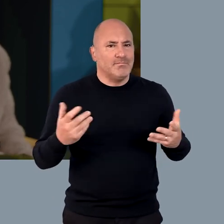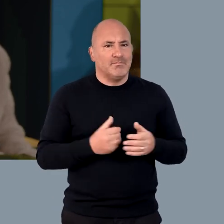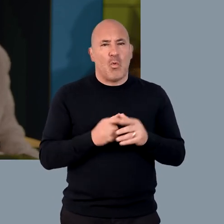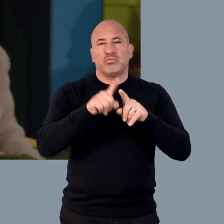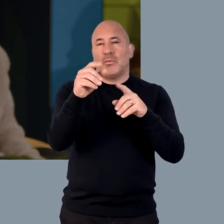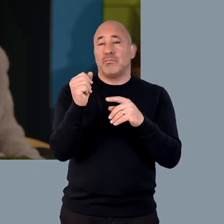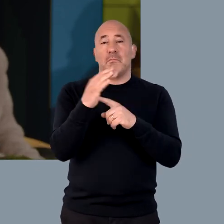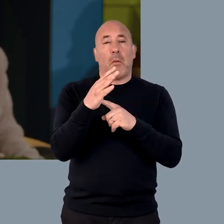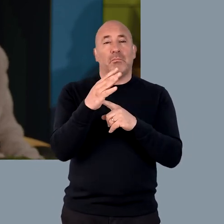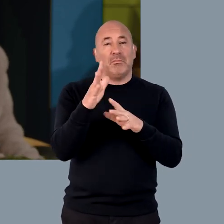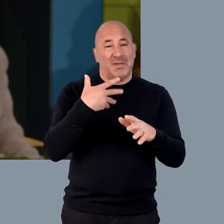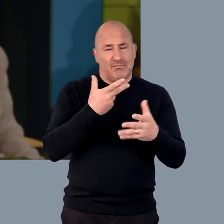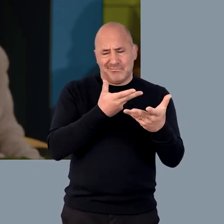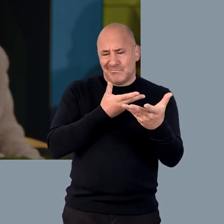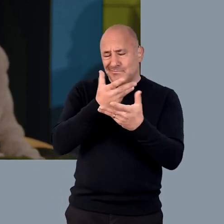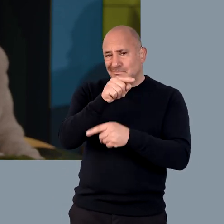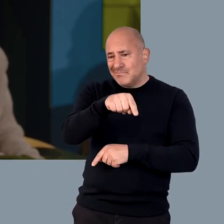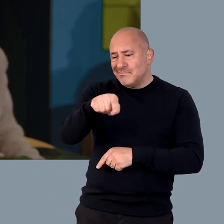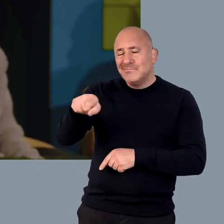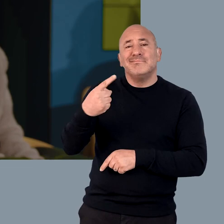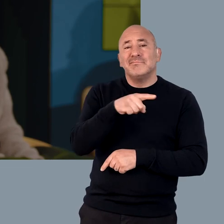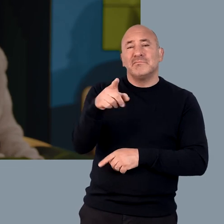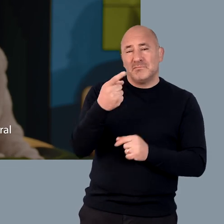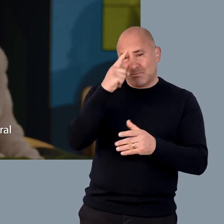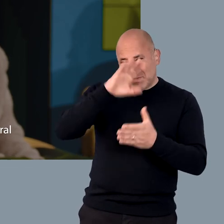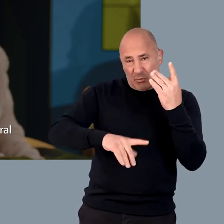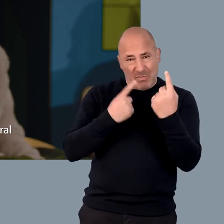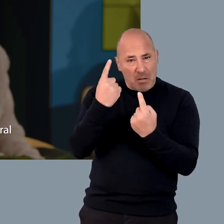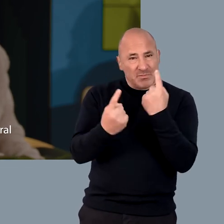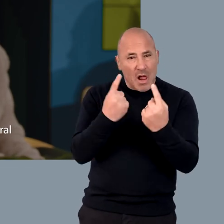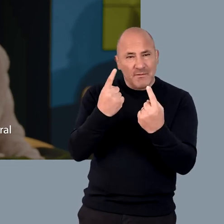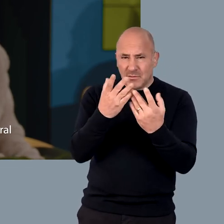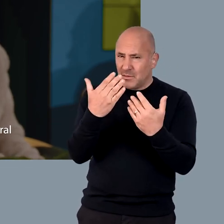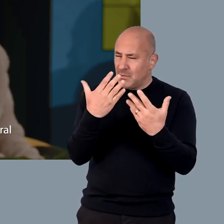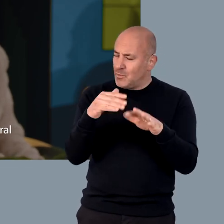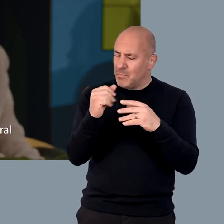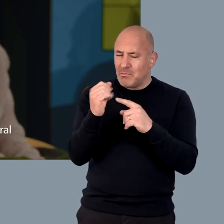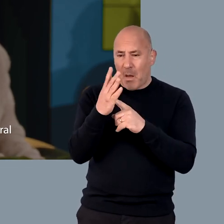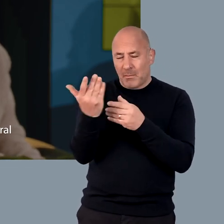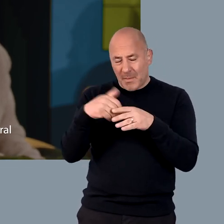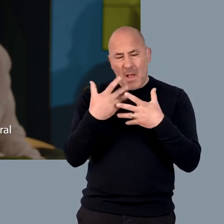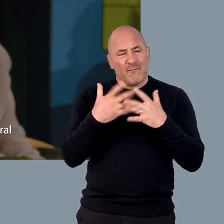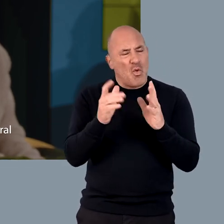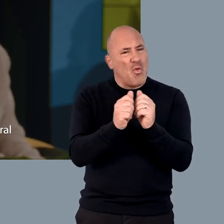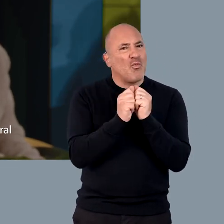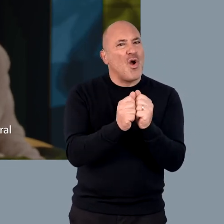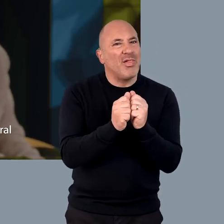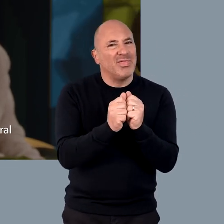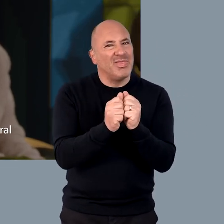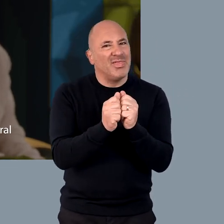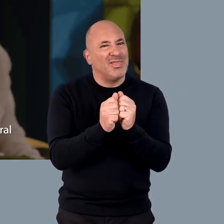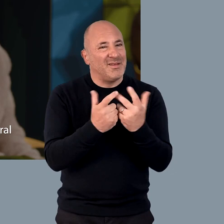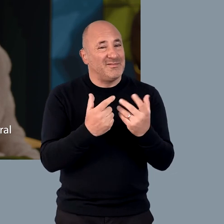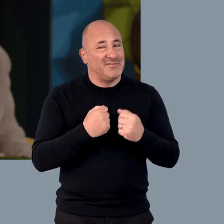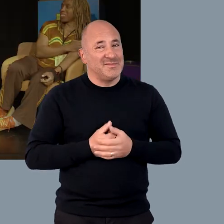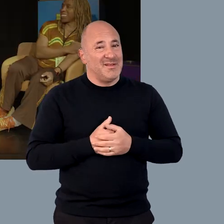investment. But also really importantly, consulting with those with lived experience is integral to actually making